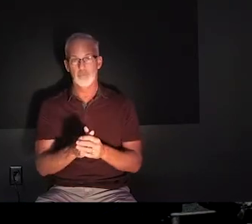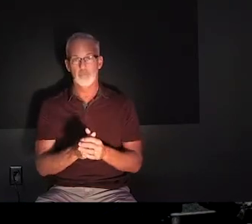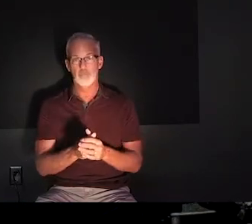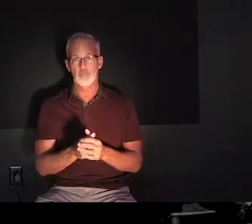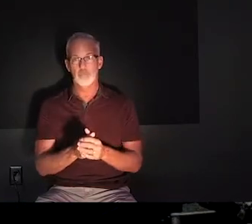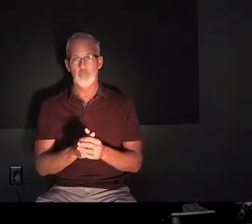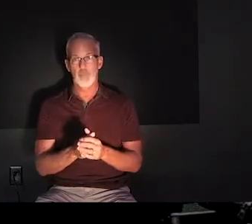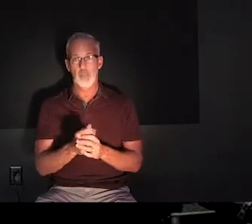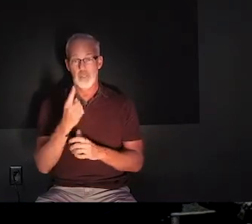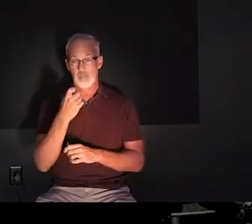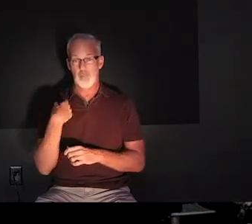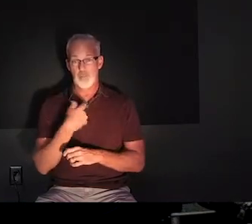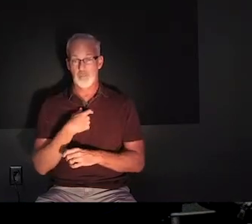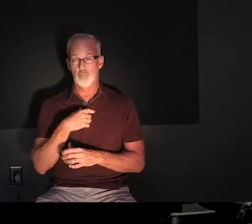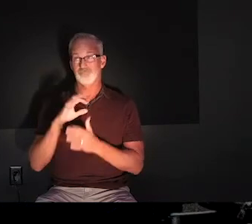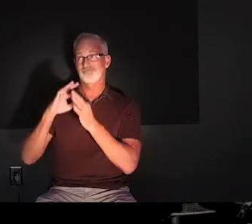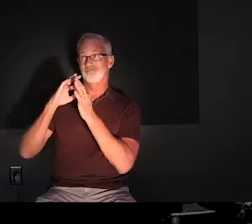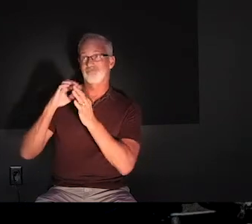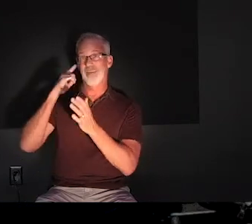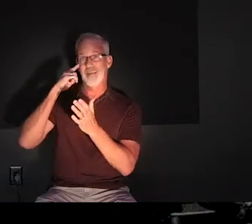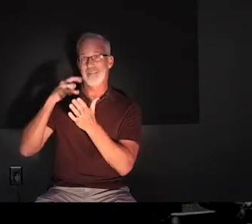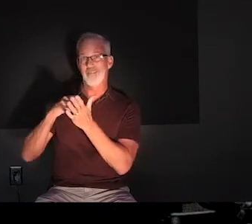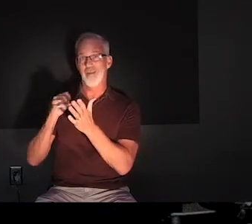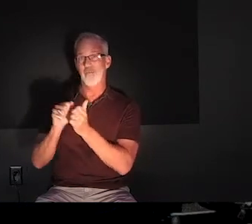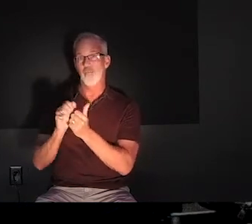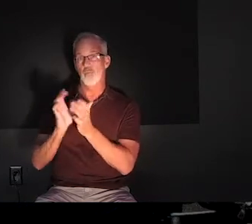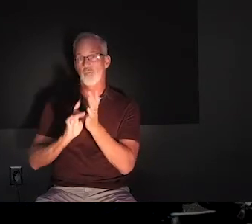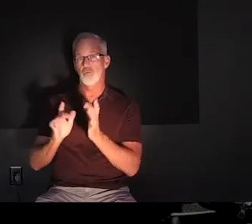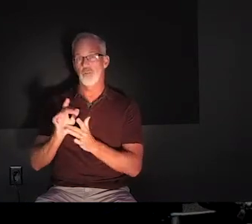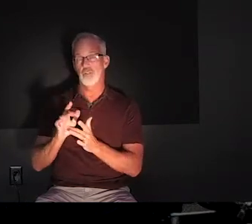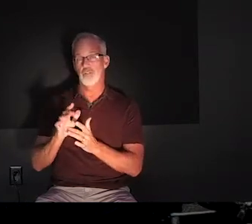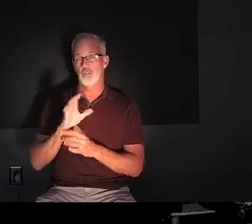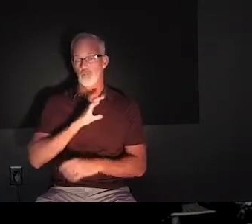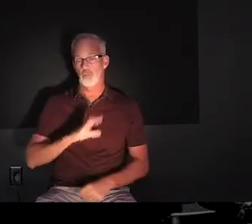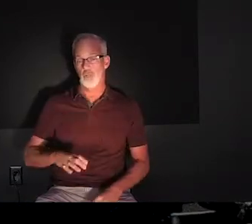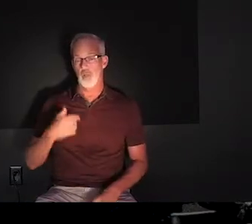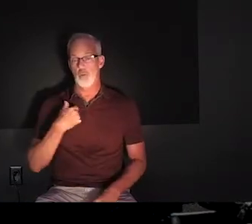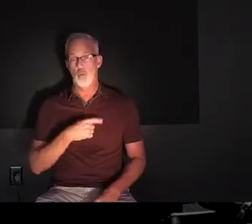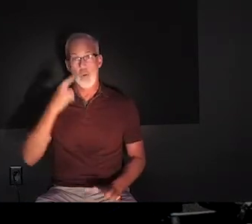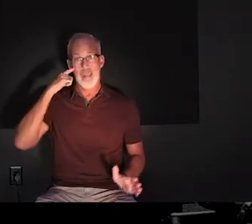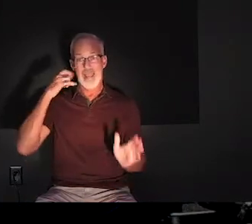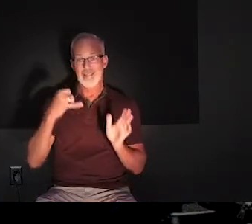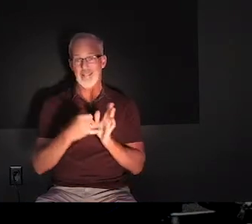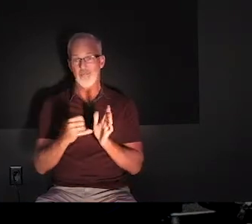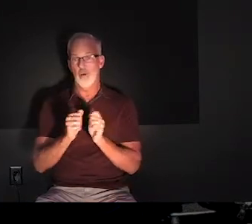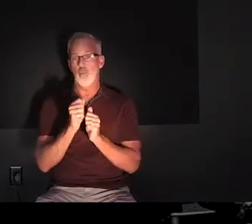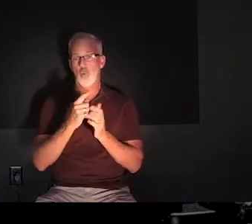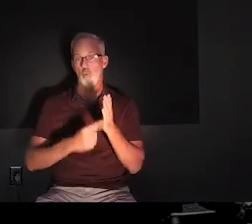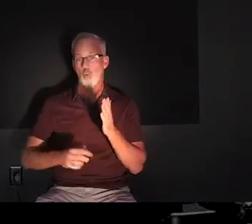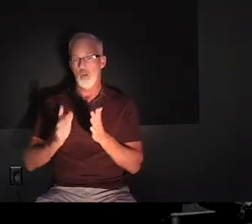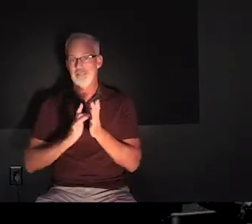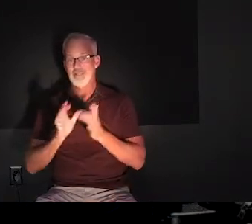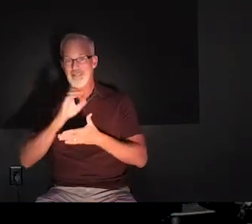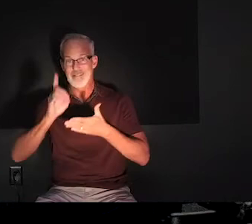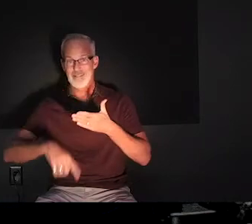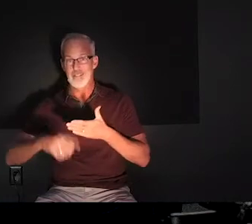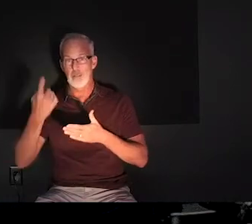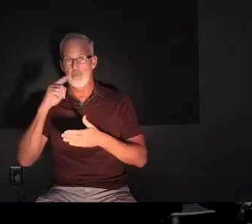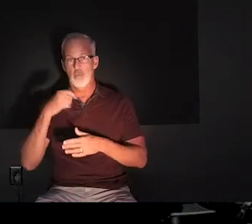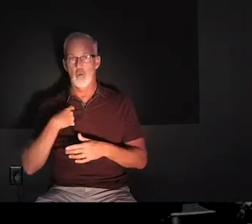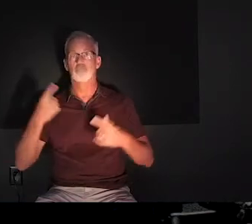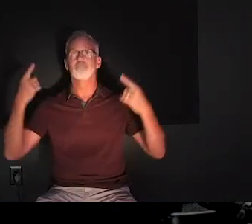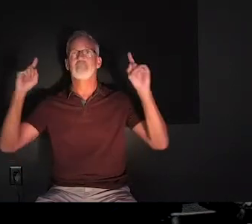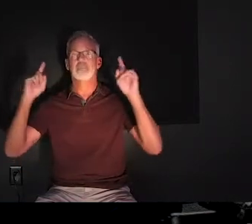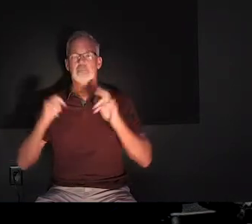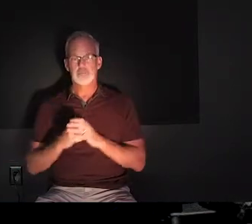because we are identifying with Jesus Christ, and we are identifying with what Jesus did for us. Why are